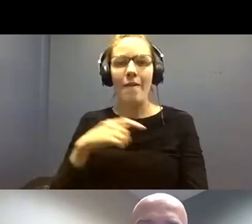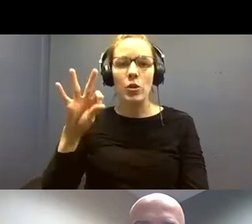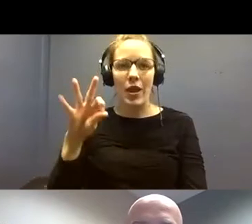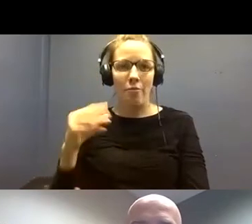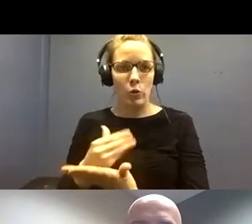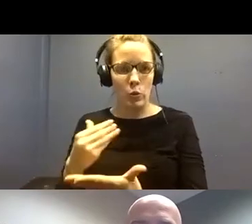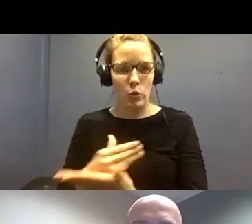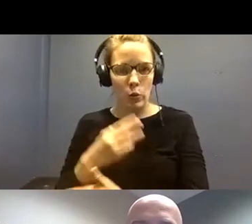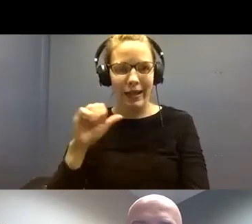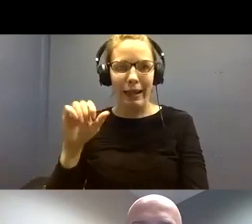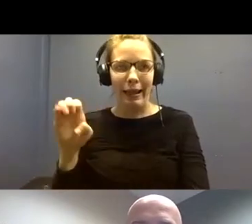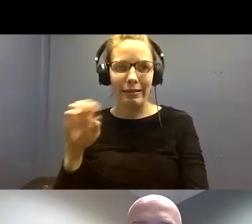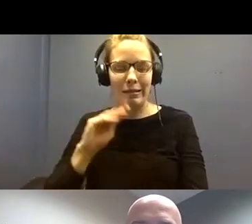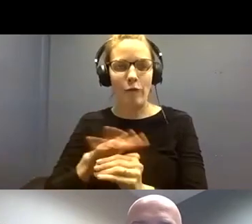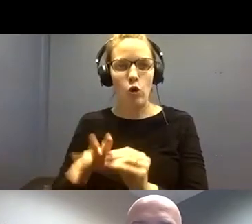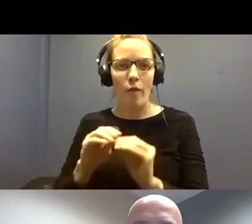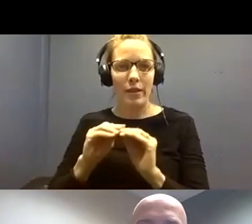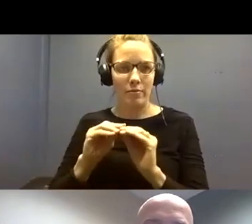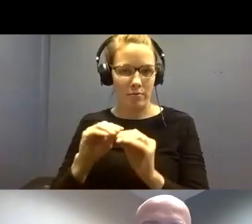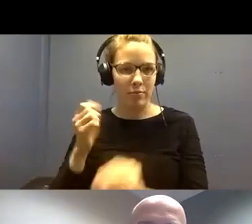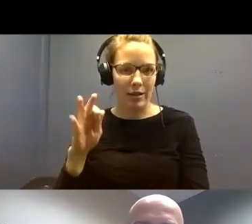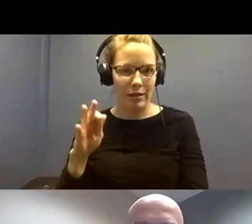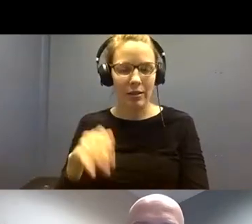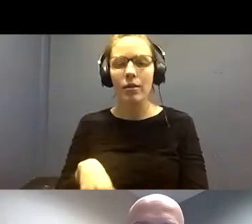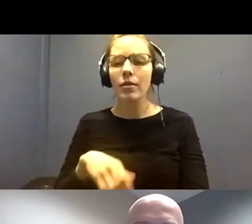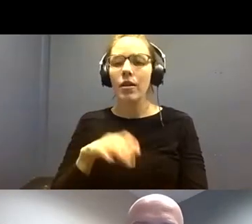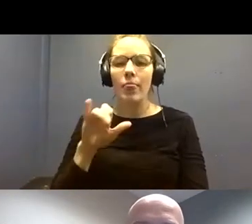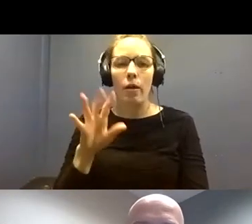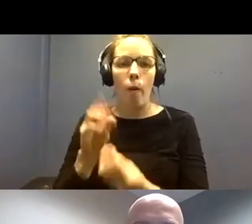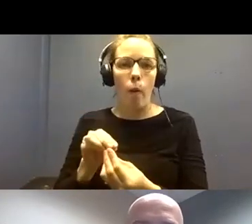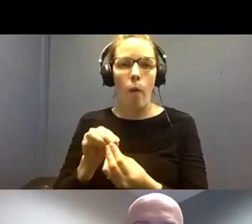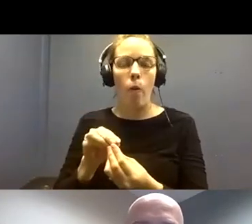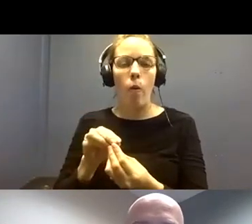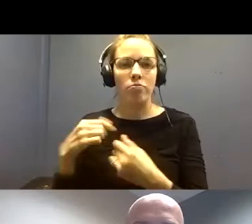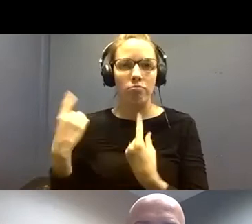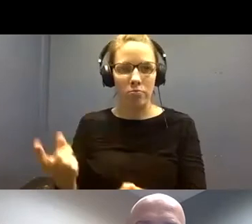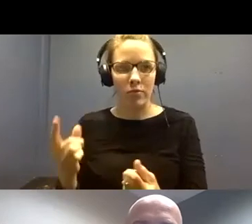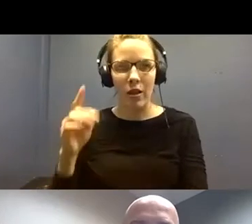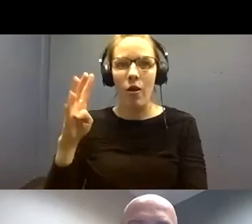new cases of COVID-19, and that brings our total to date to